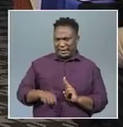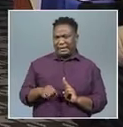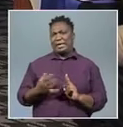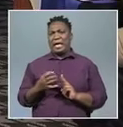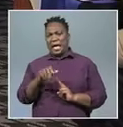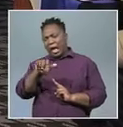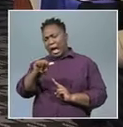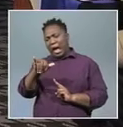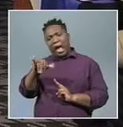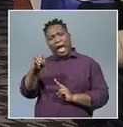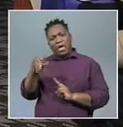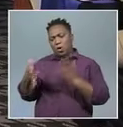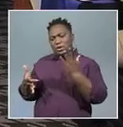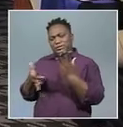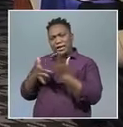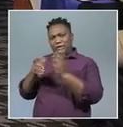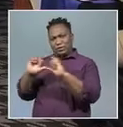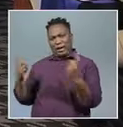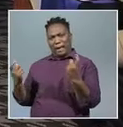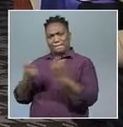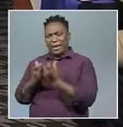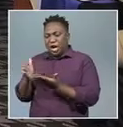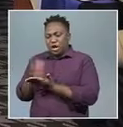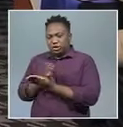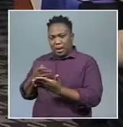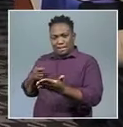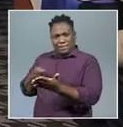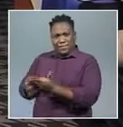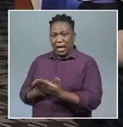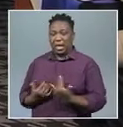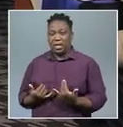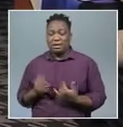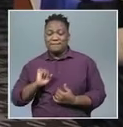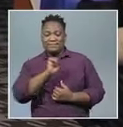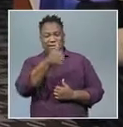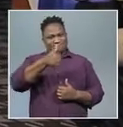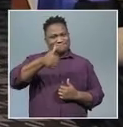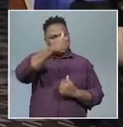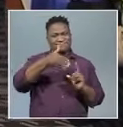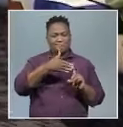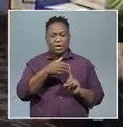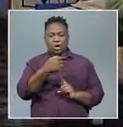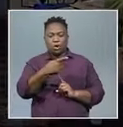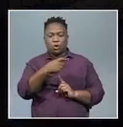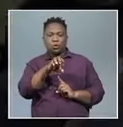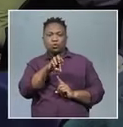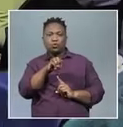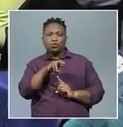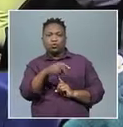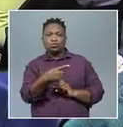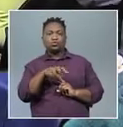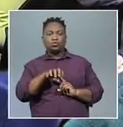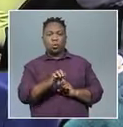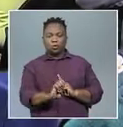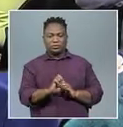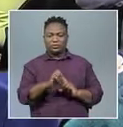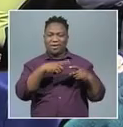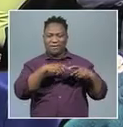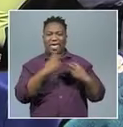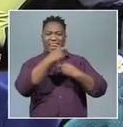Technologies share controversy. Its General Secretary Dennis George has been put on special leave following allegations he invested in the